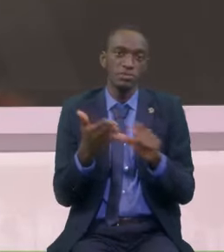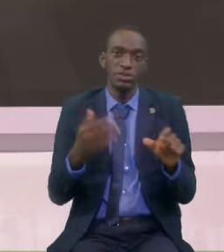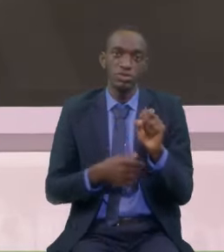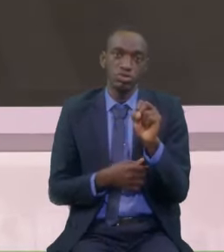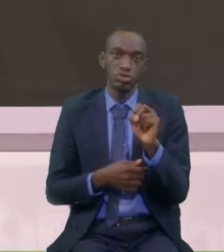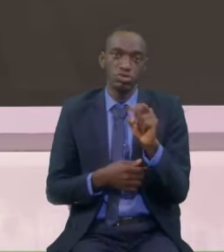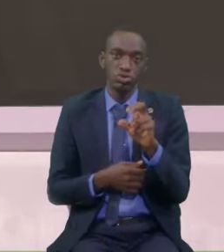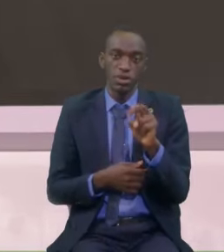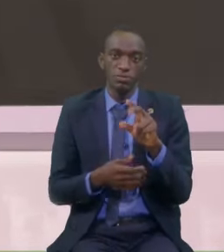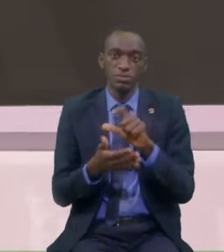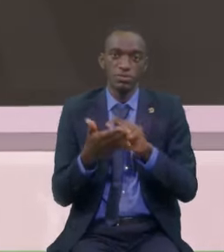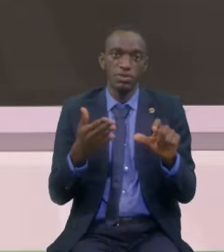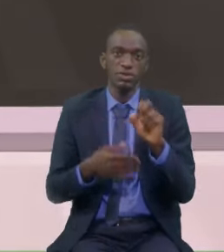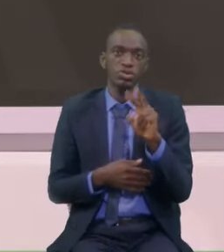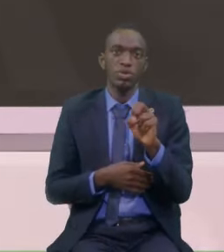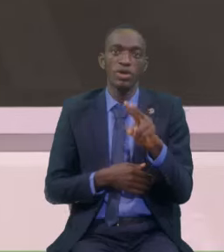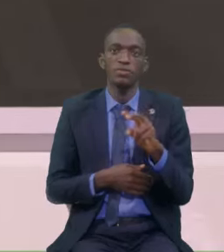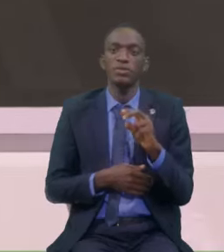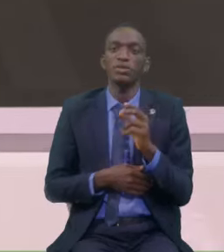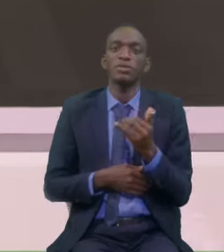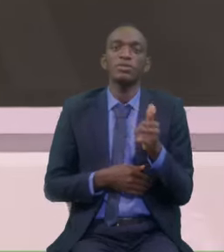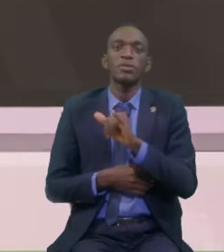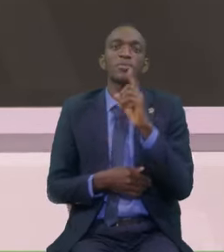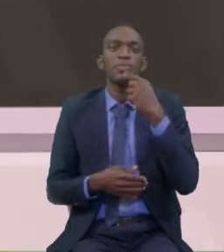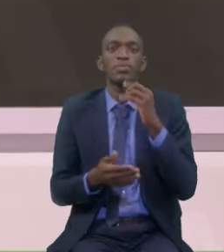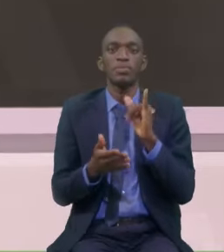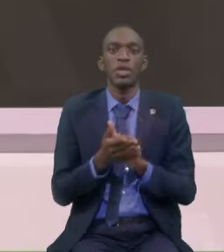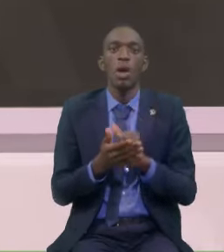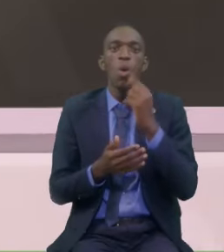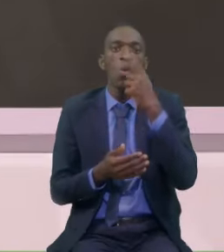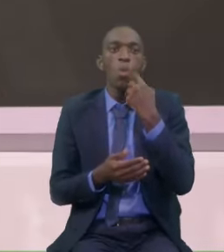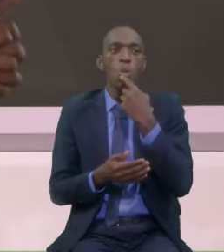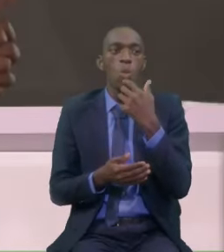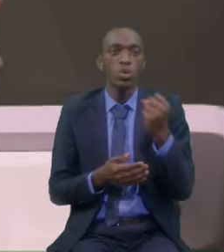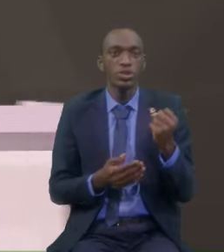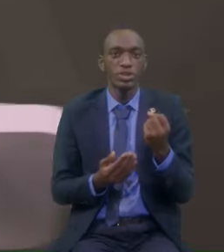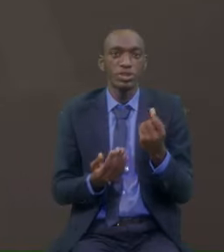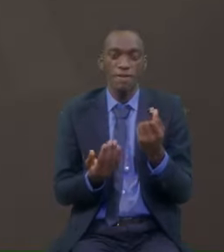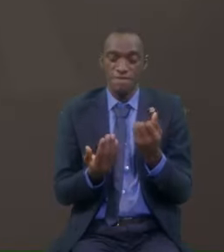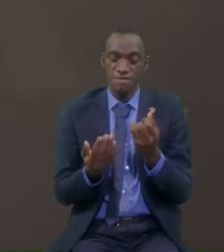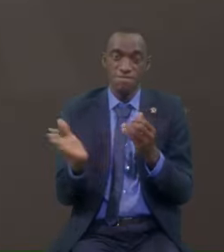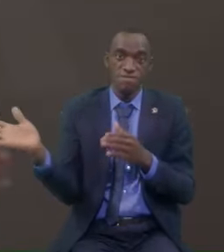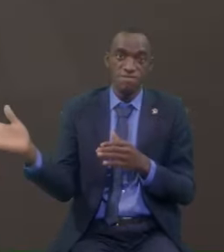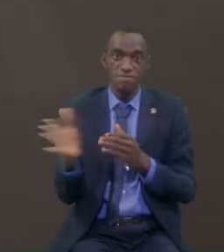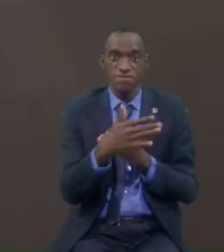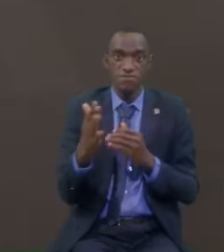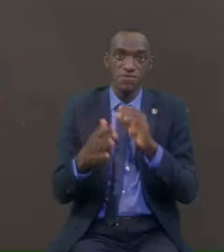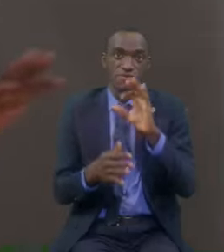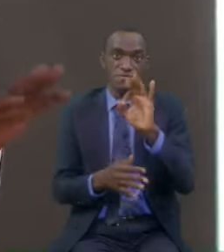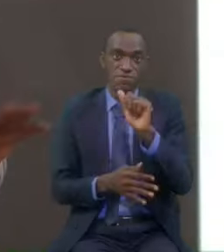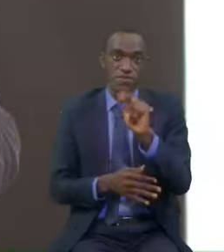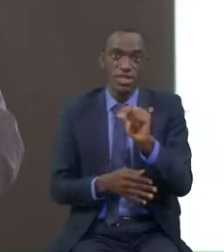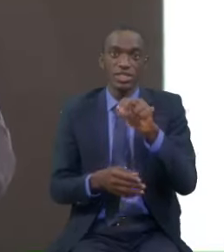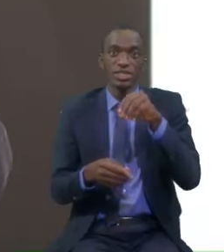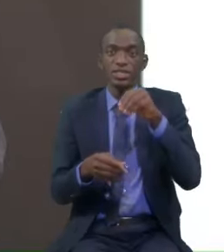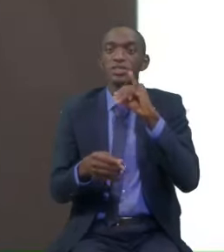it says, whose fan is in his hand, and he will thoroughly